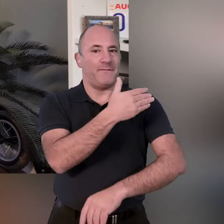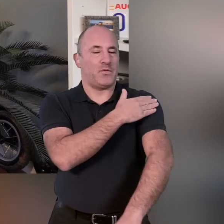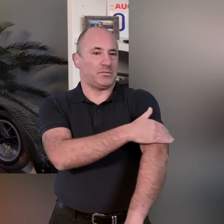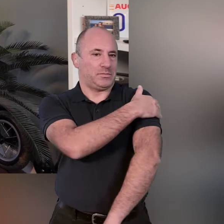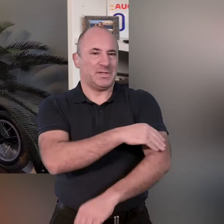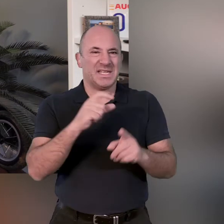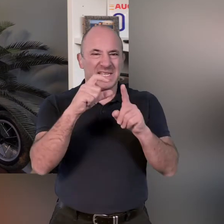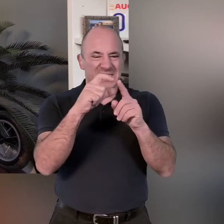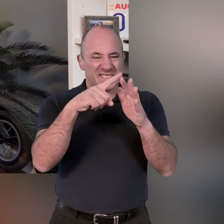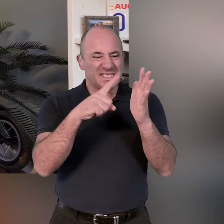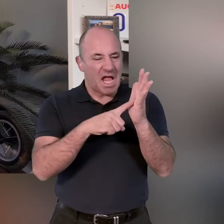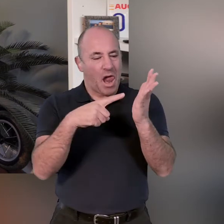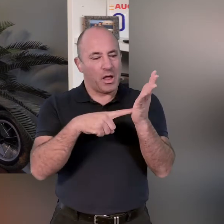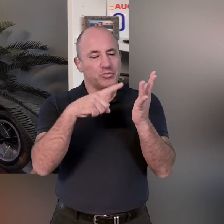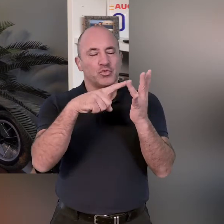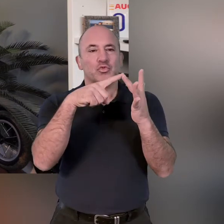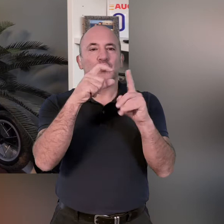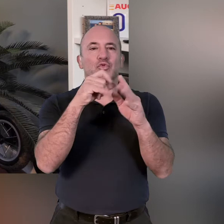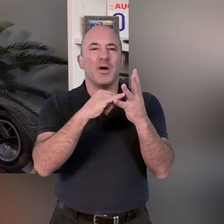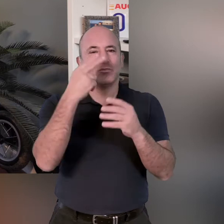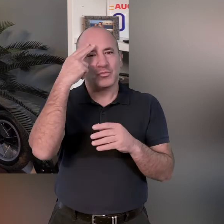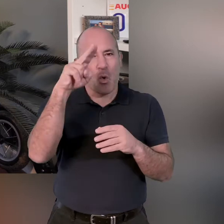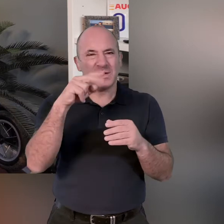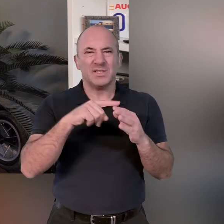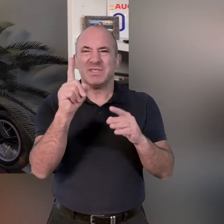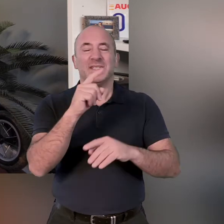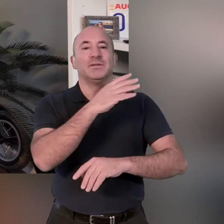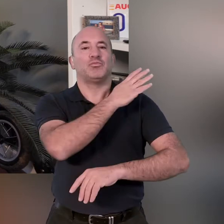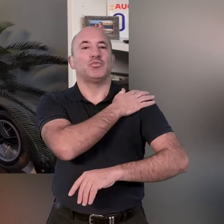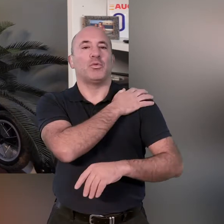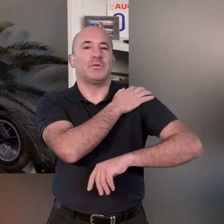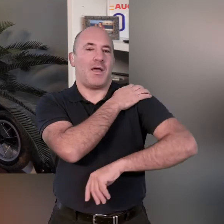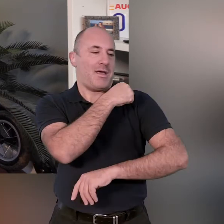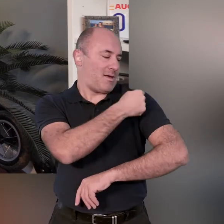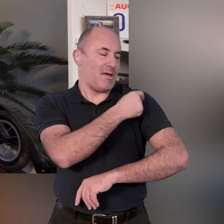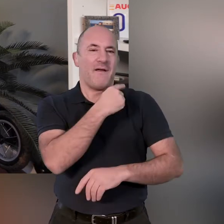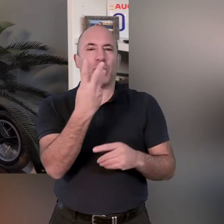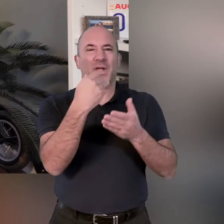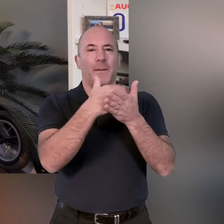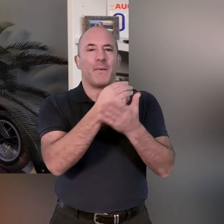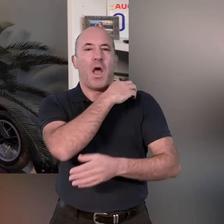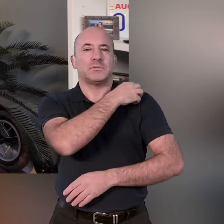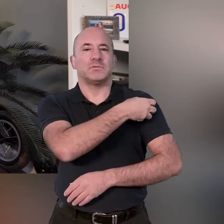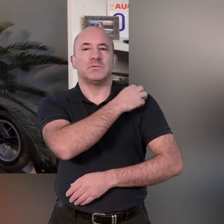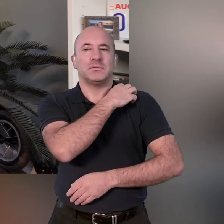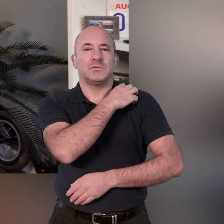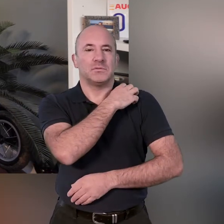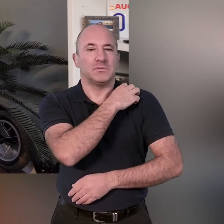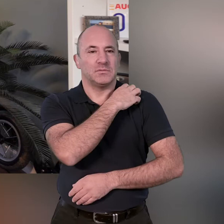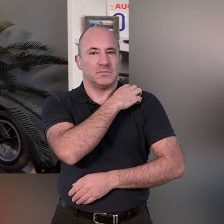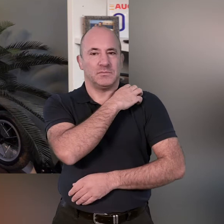shoulders, but we're working on the front part of our deltoids. So the deltoids, which are our shoulder muscles on our shoulder joint, are made up of